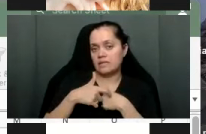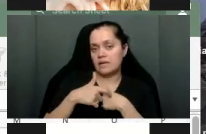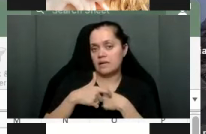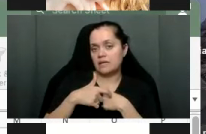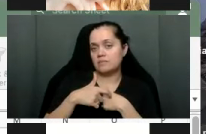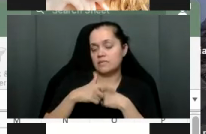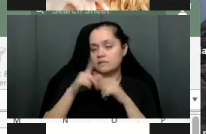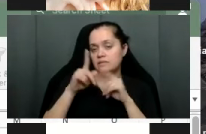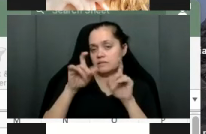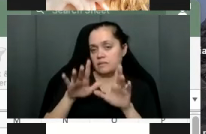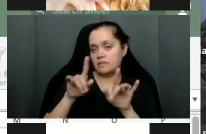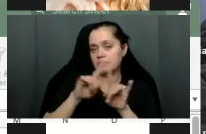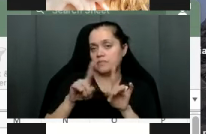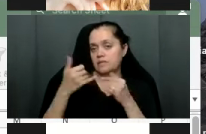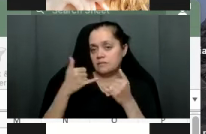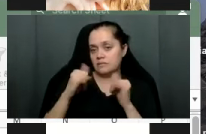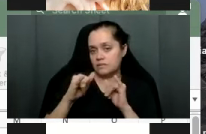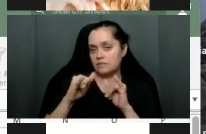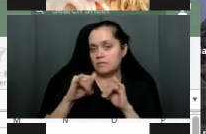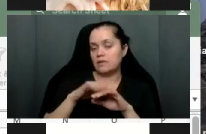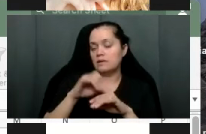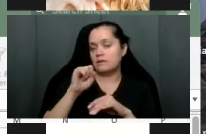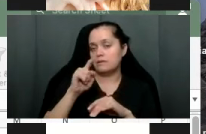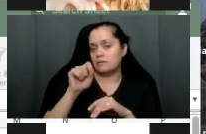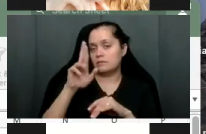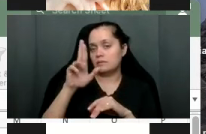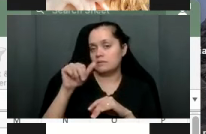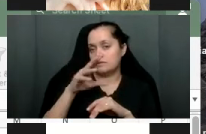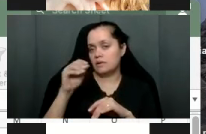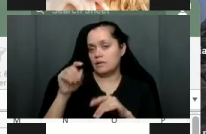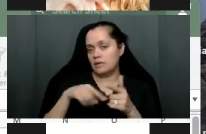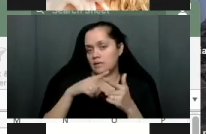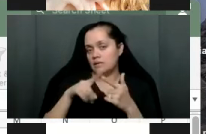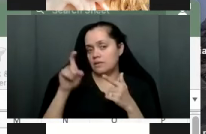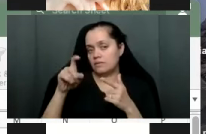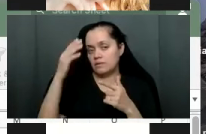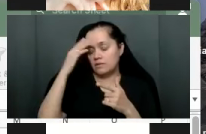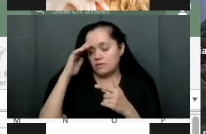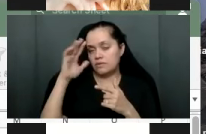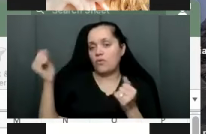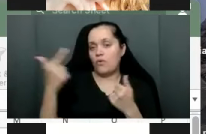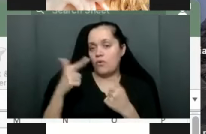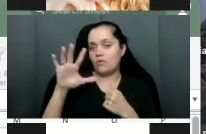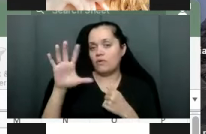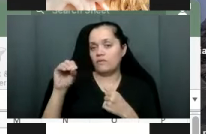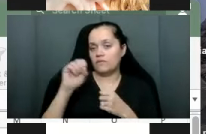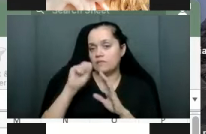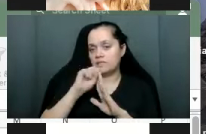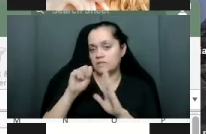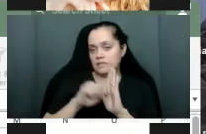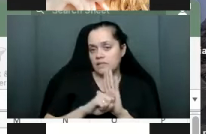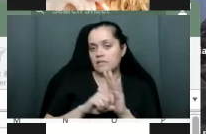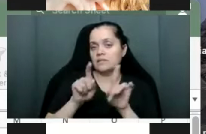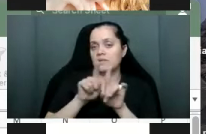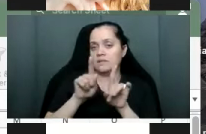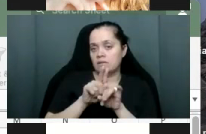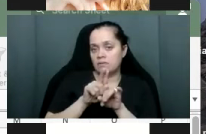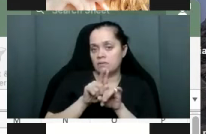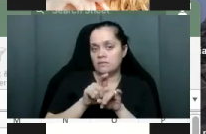one, but it will still be on SETerra, and you'll need to know the 50 states. Plus then